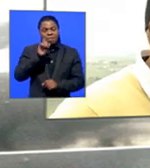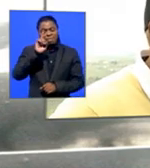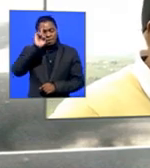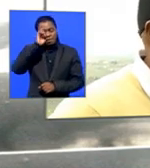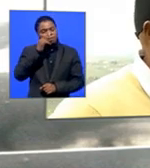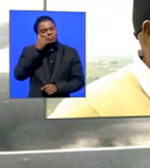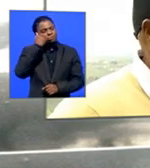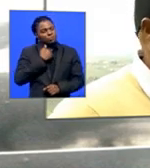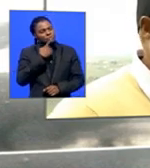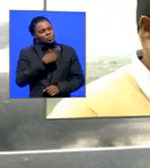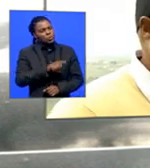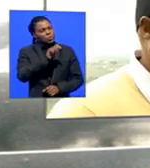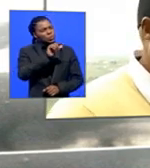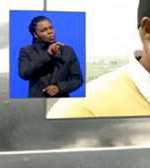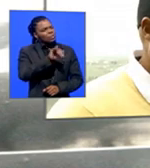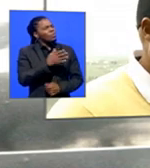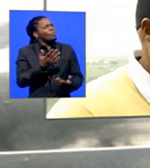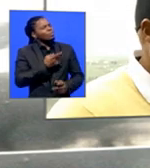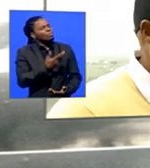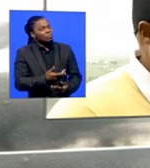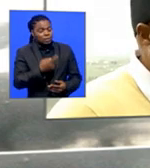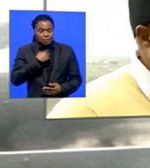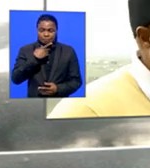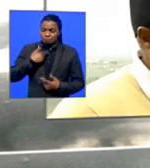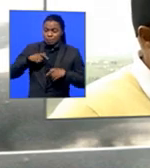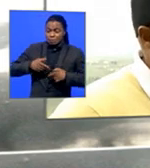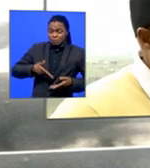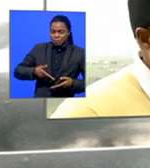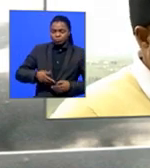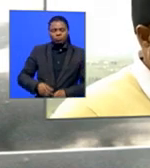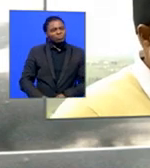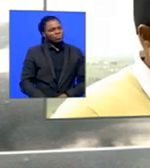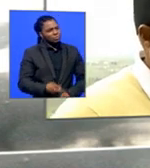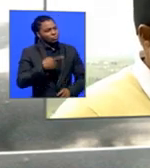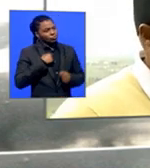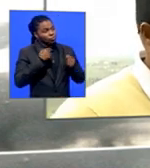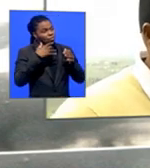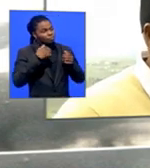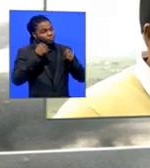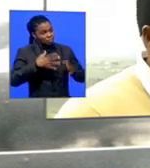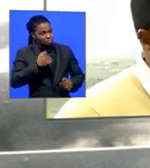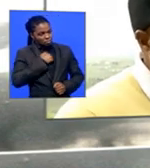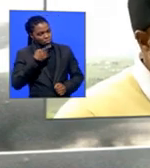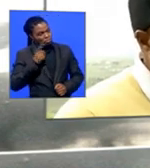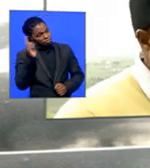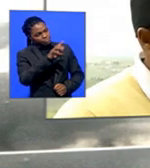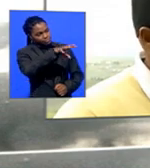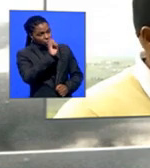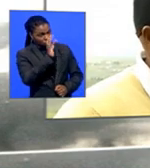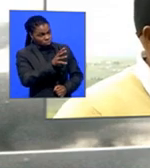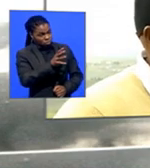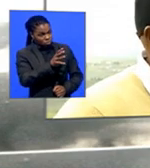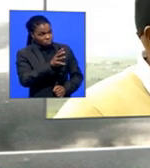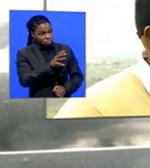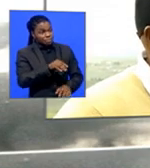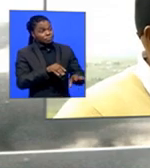are you?" I said, "Tata, I'm in Cape Town." He says, "I'm going to send my driver to pick you up, take you to